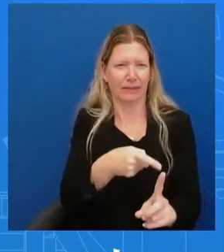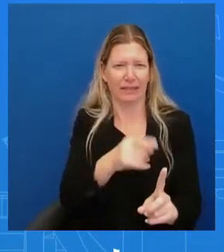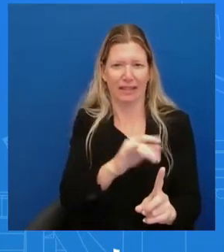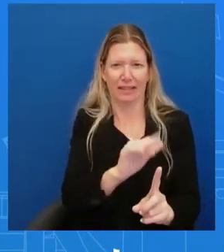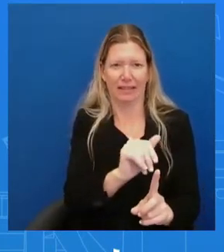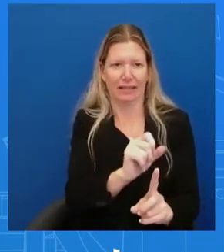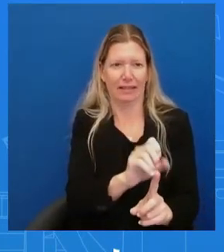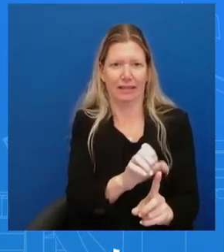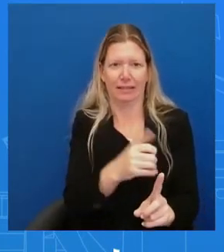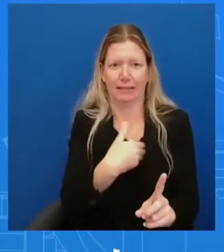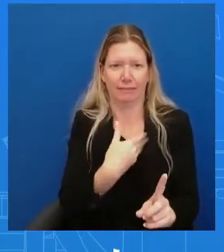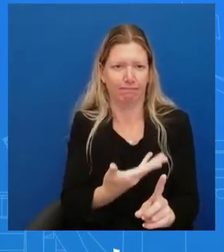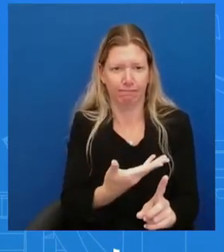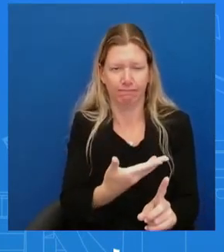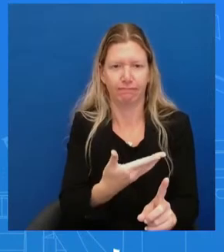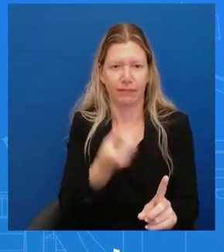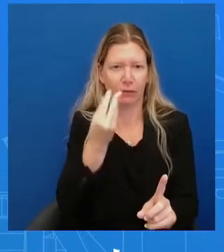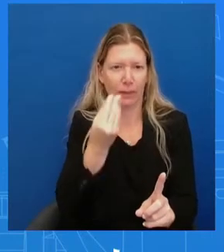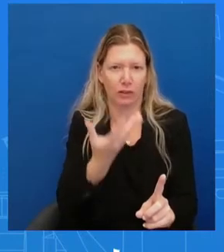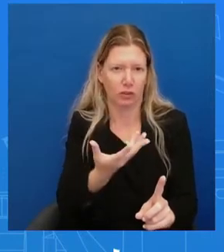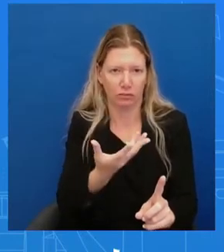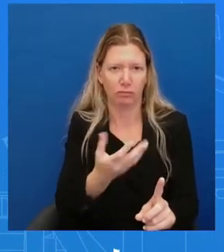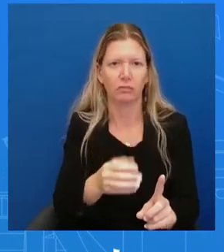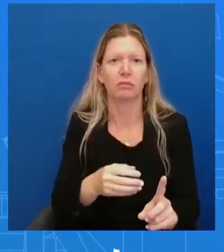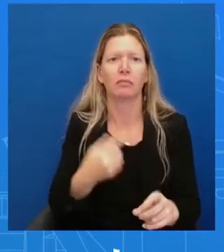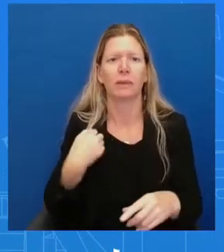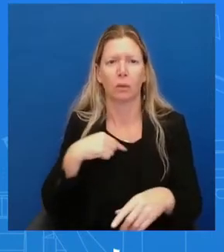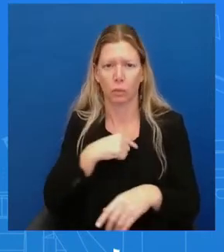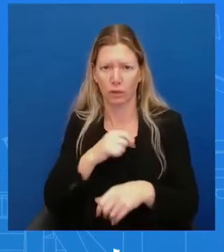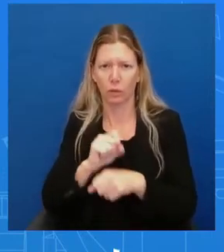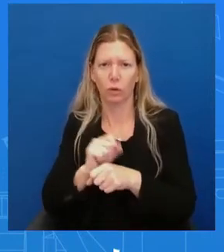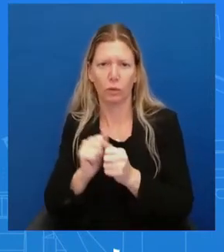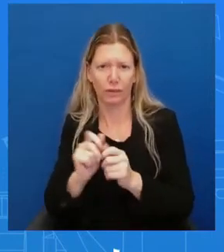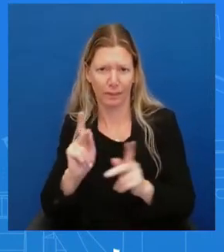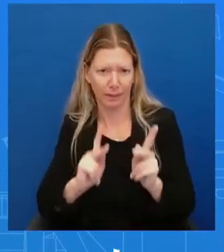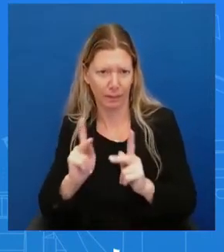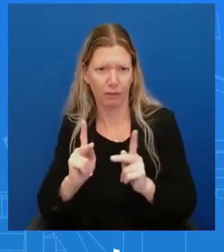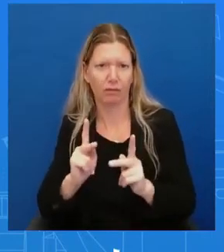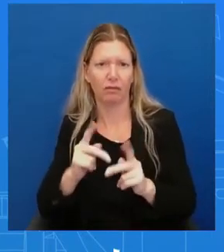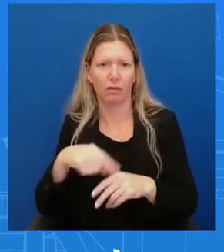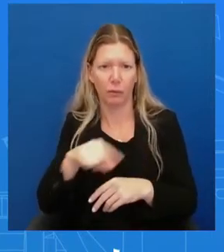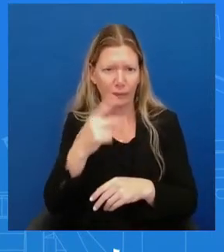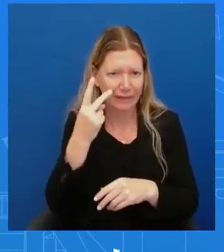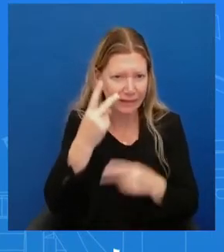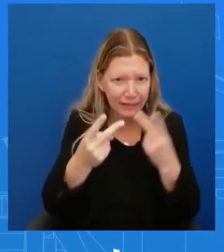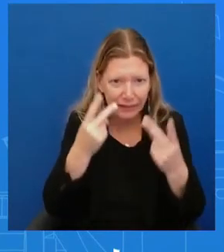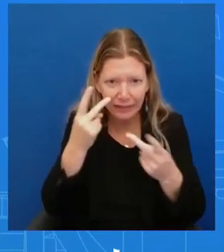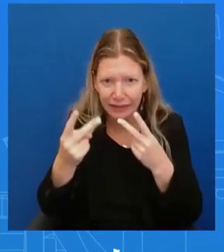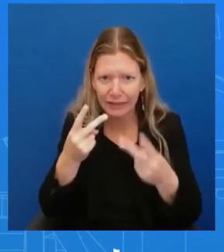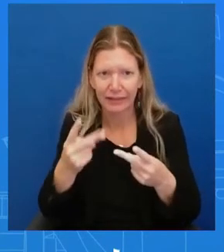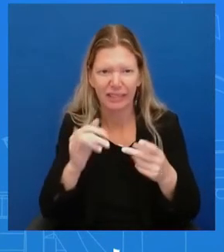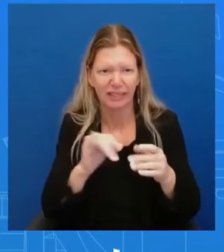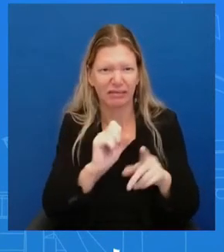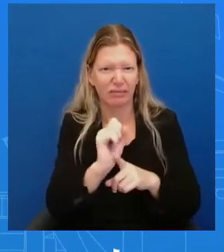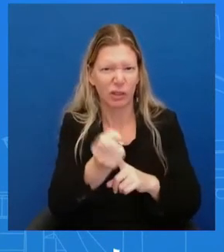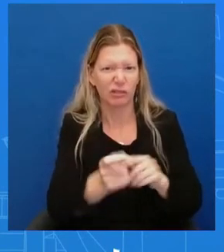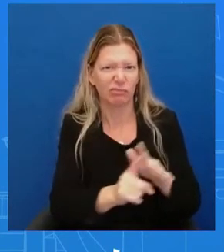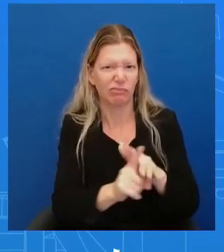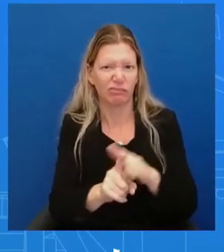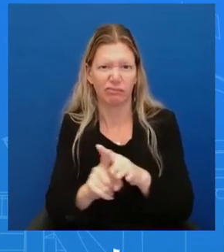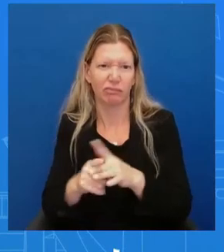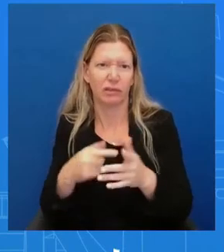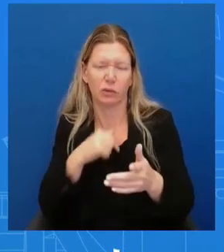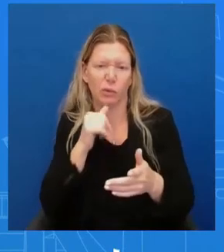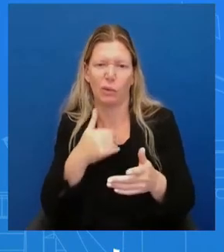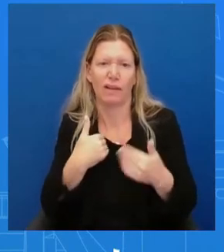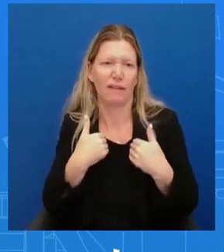we see those types of cases pop up, but I just don't want to get too far into it. Finally, on Senegal, the president and the